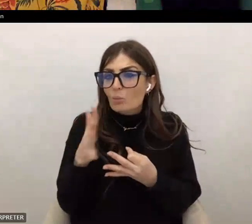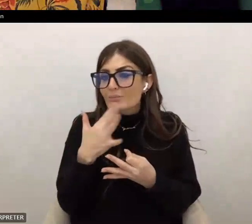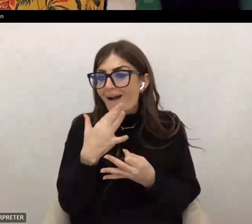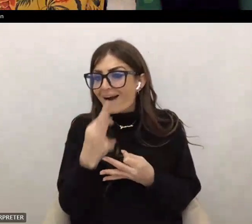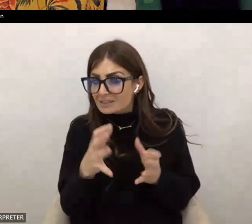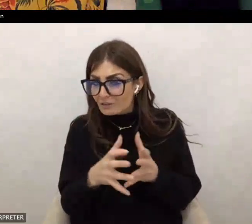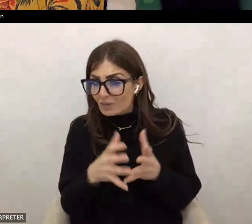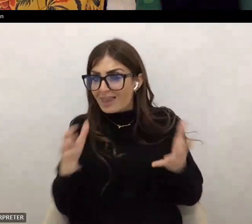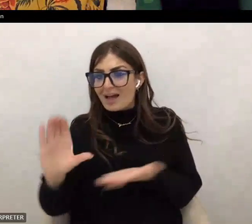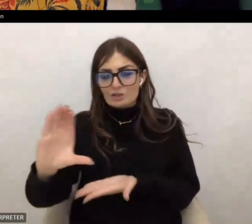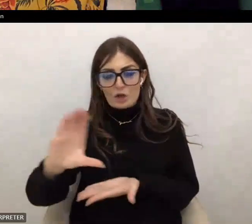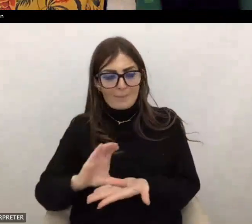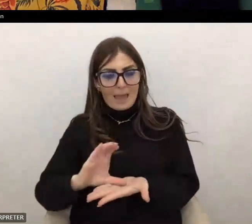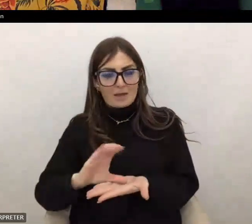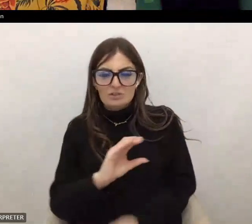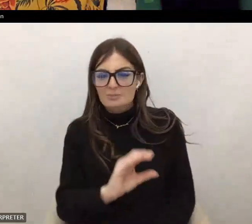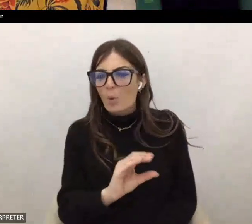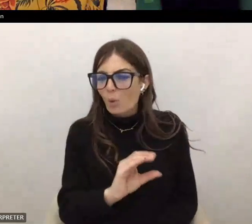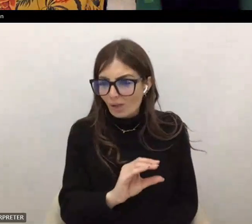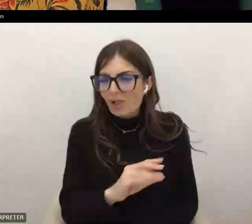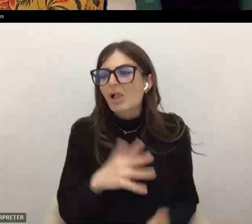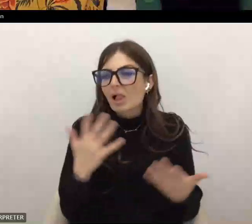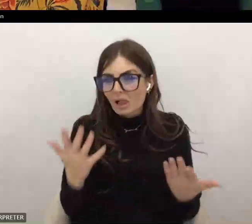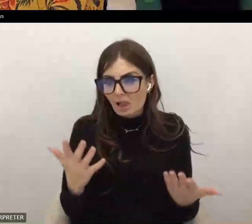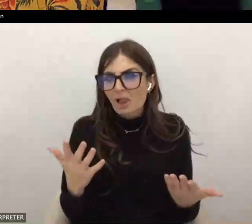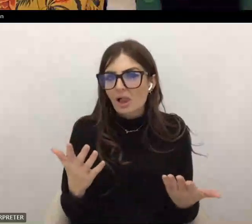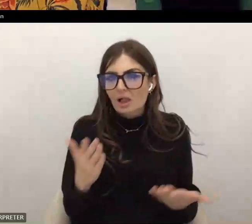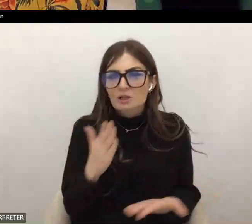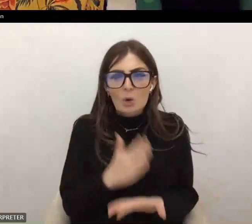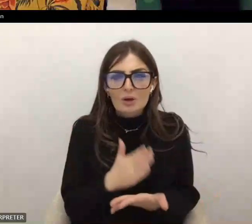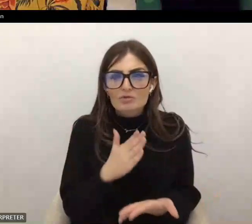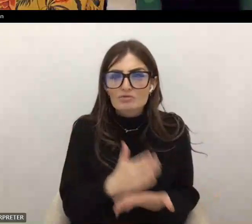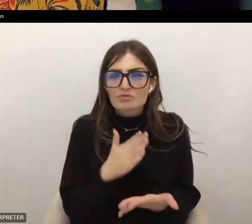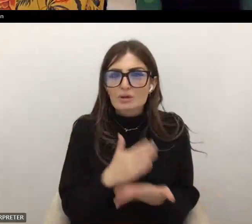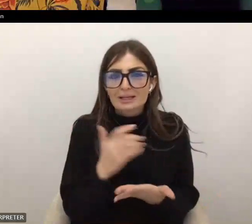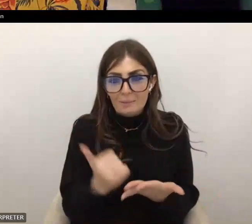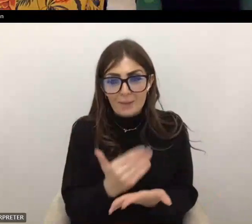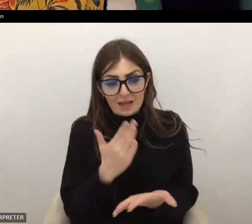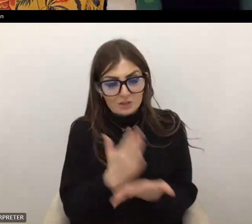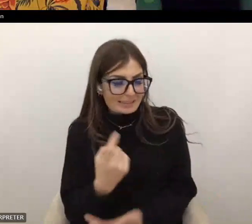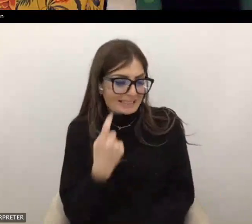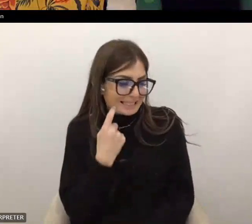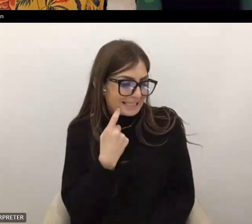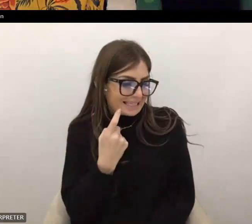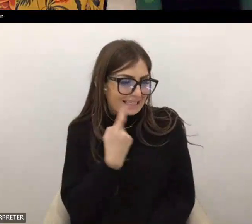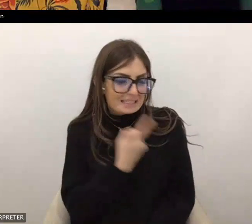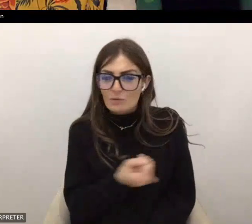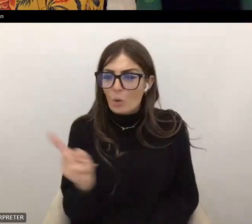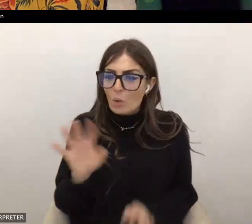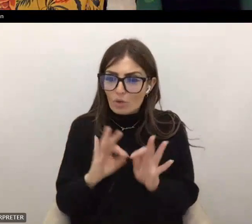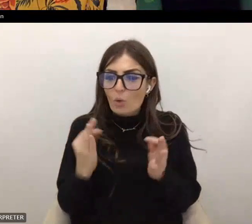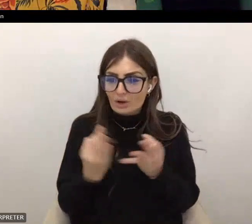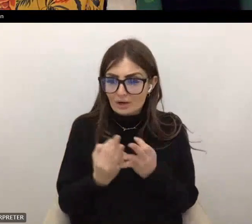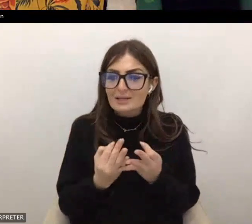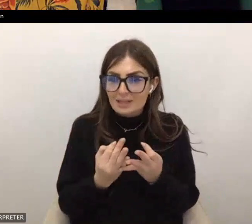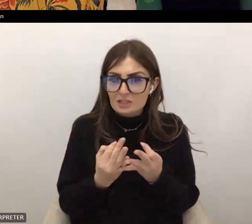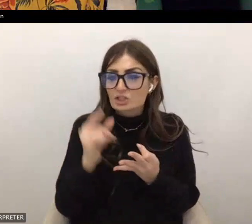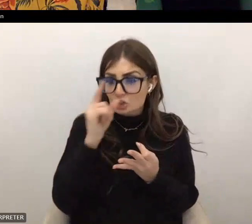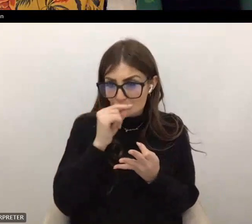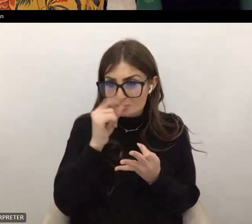larger amounts as well. So we've really made it as easy as possible for organisations to